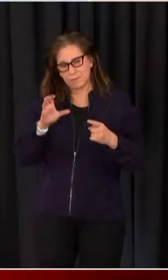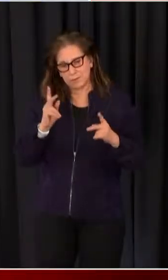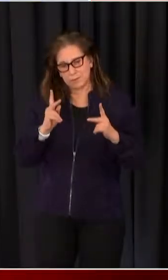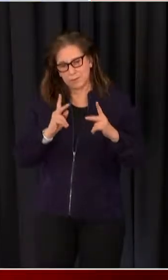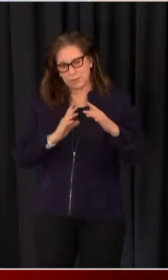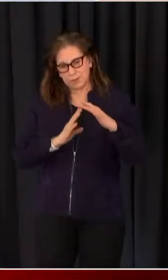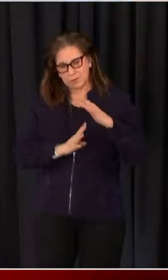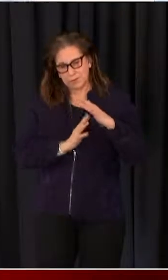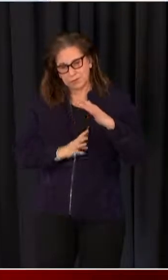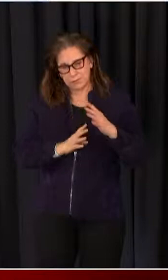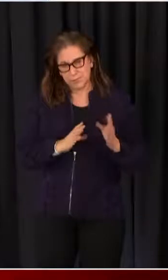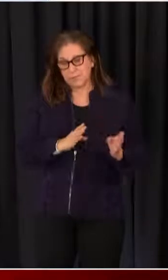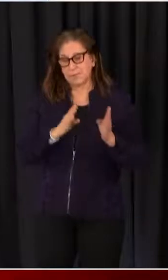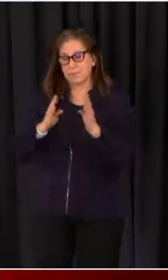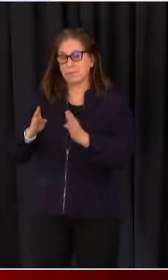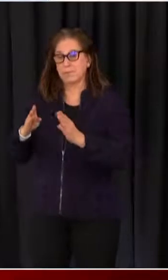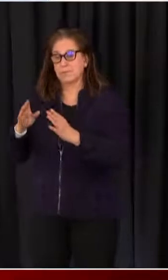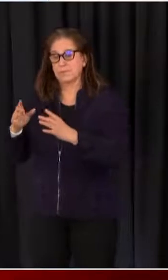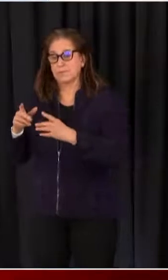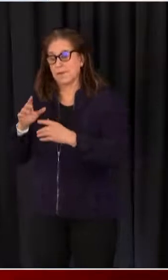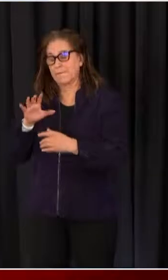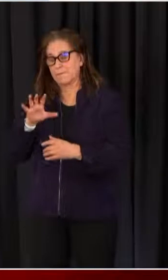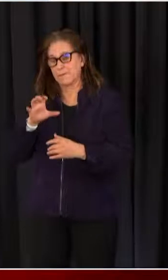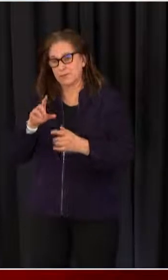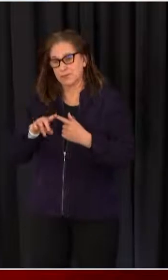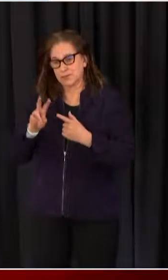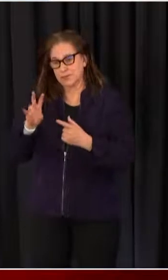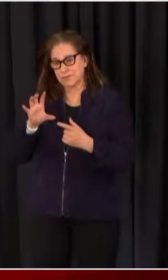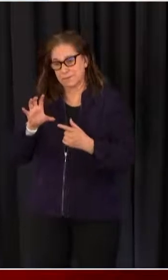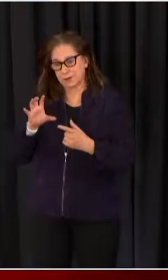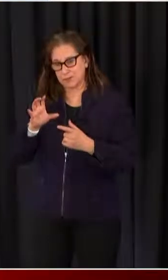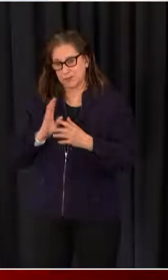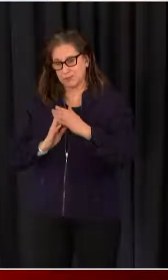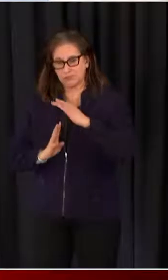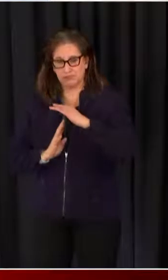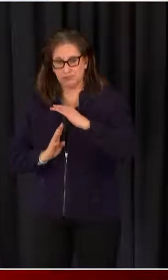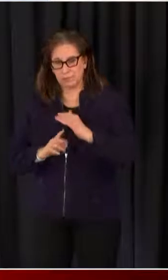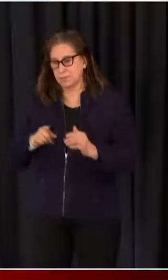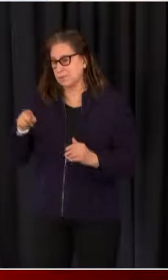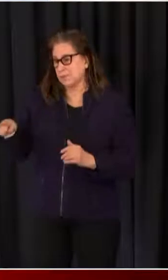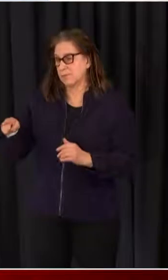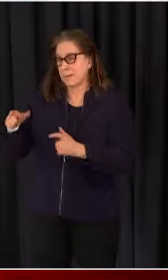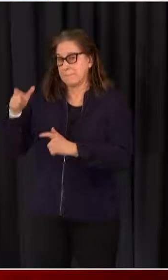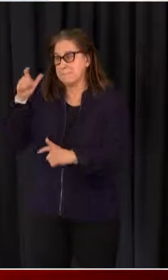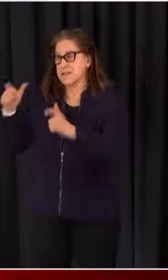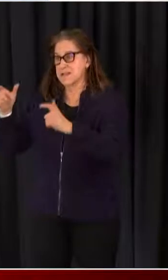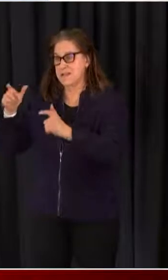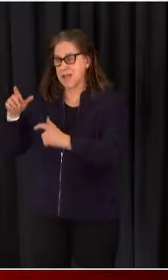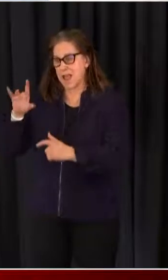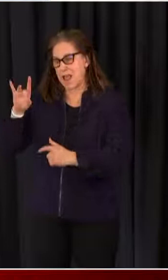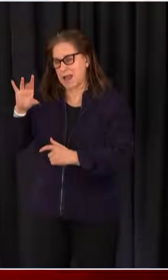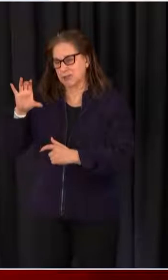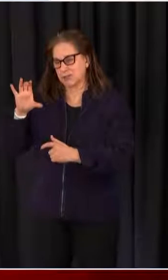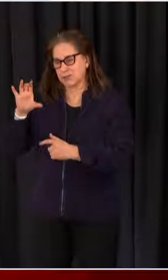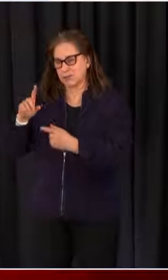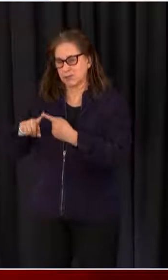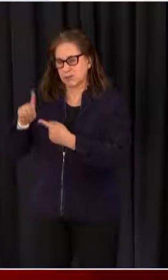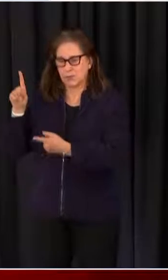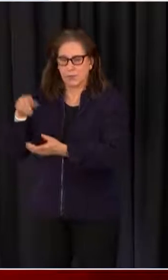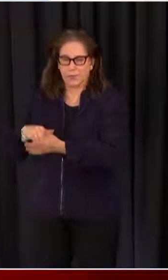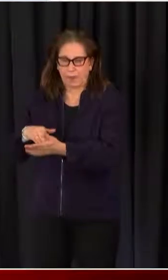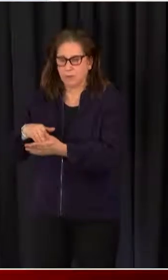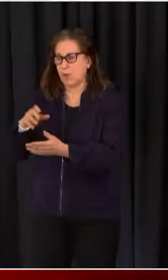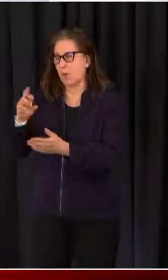high capacity sites have typically been 800 to 100, but some of them have the ability to flex up even higher than that. And